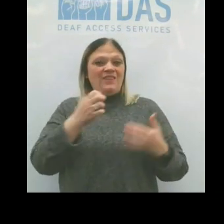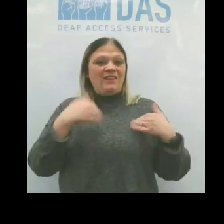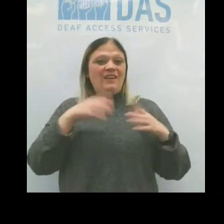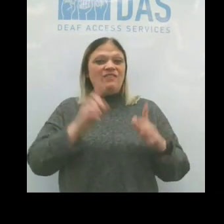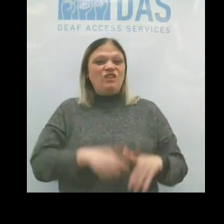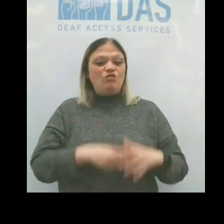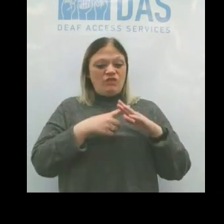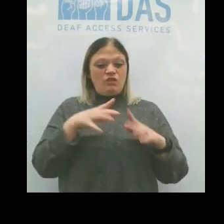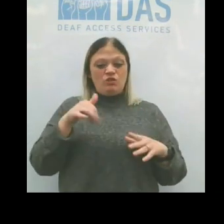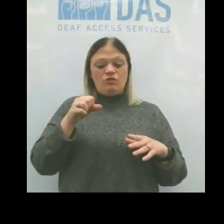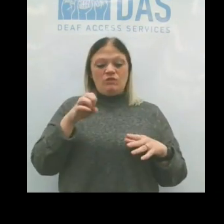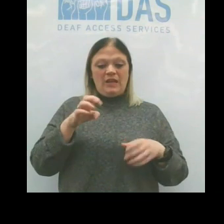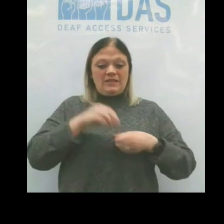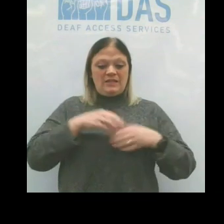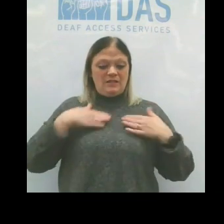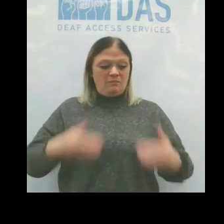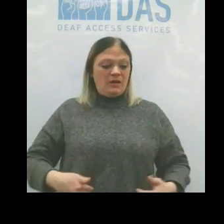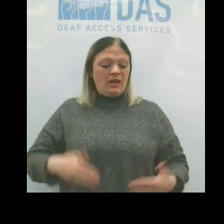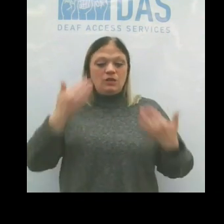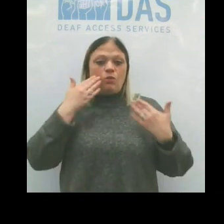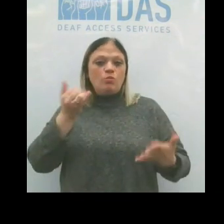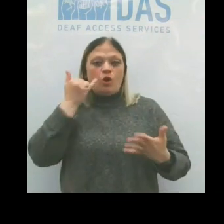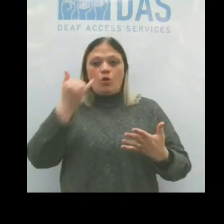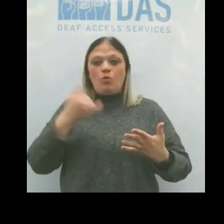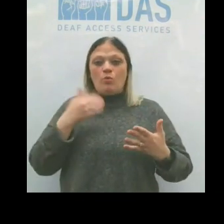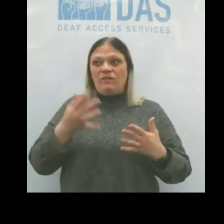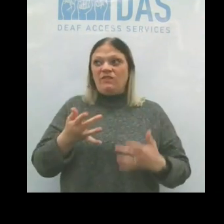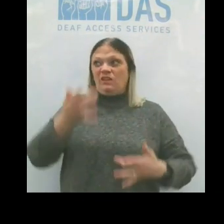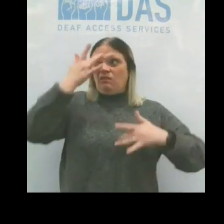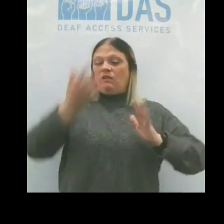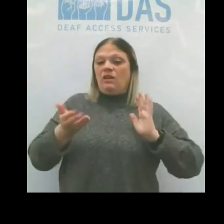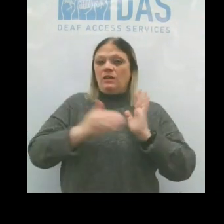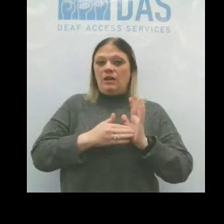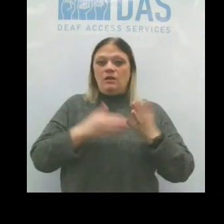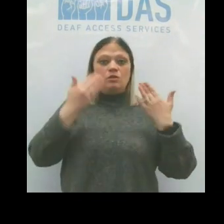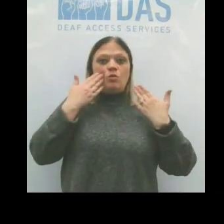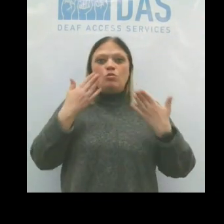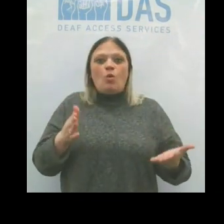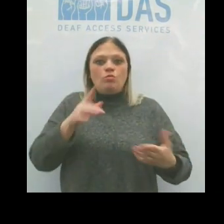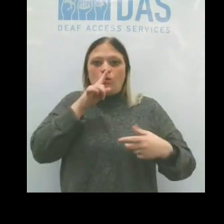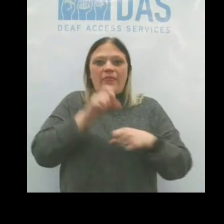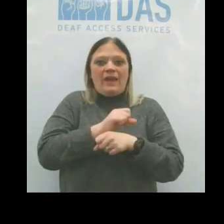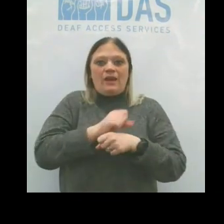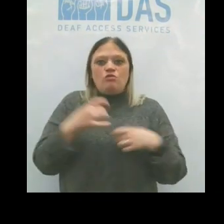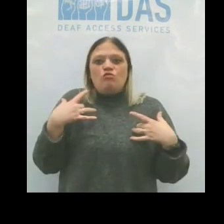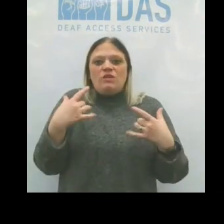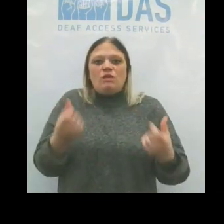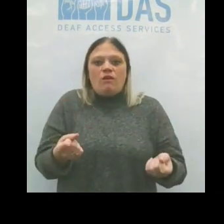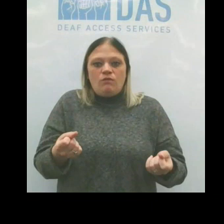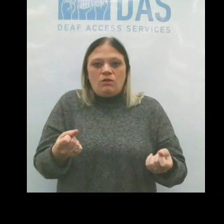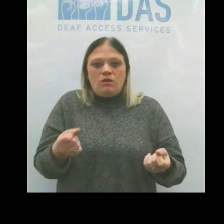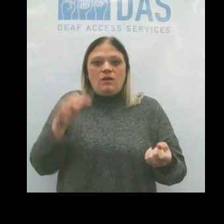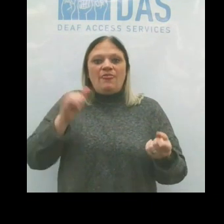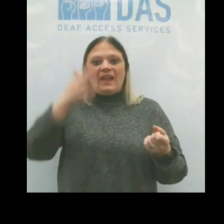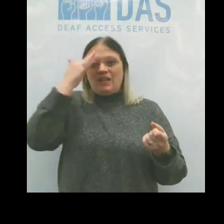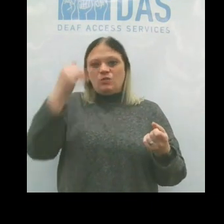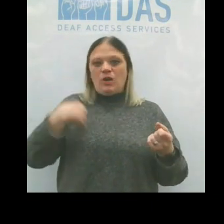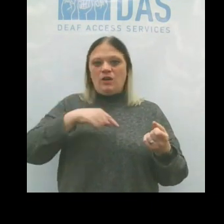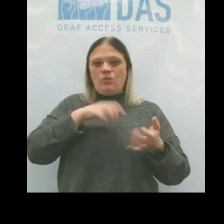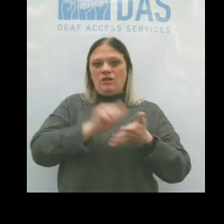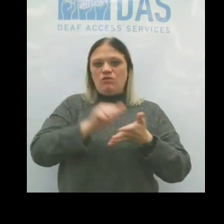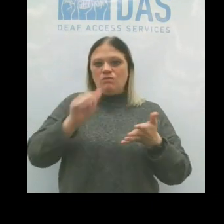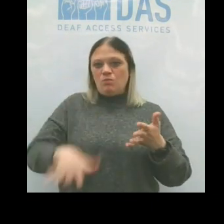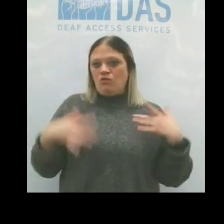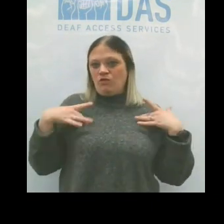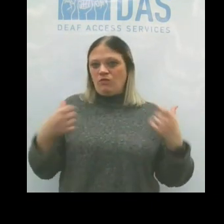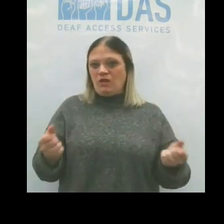case in his body. We don't know exactly how long it takes for someone to truly recover, and that's why we took off the recovered data from the